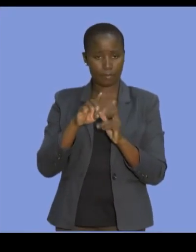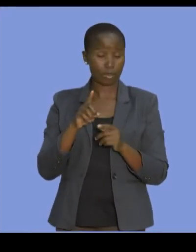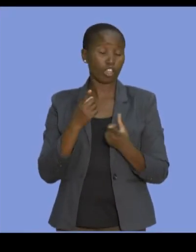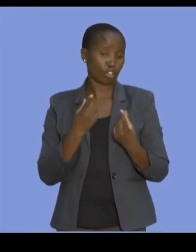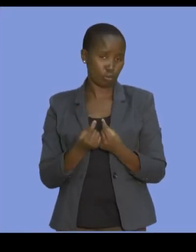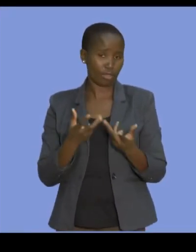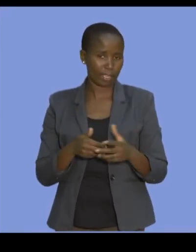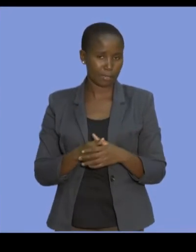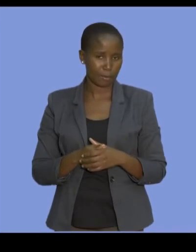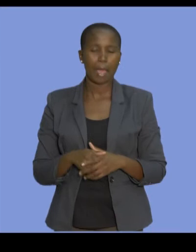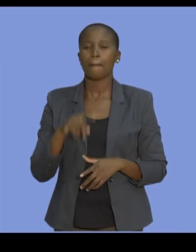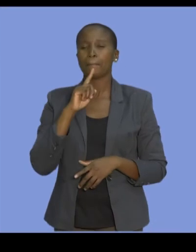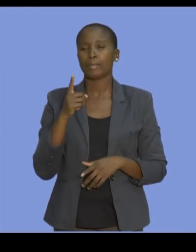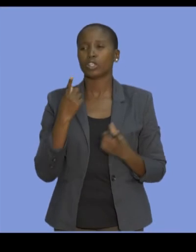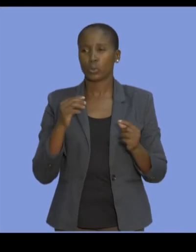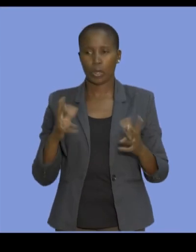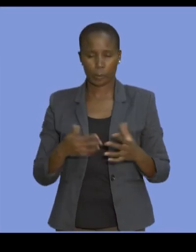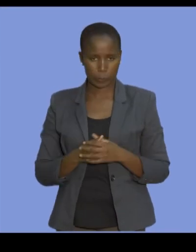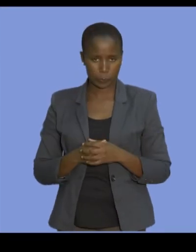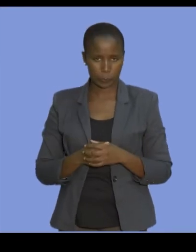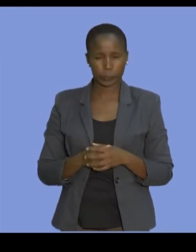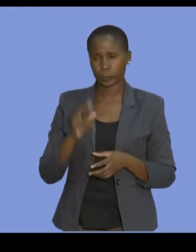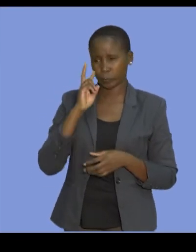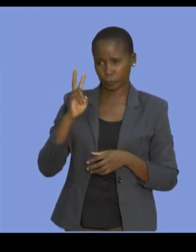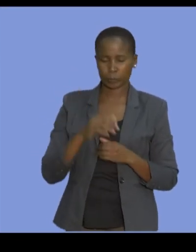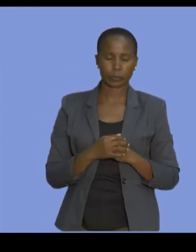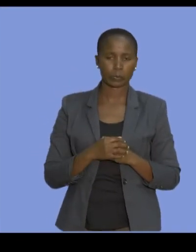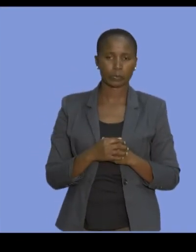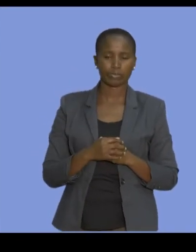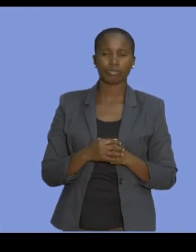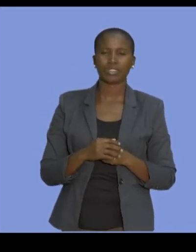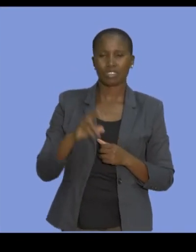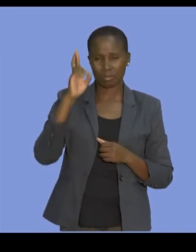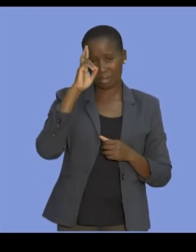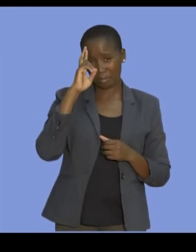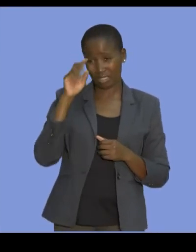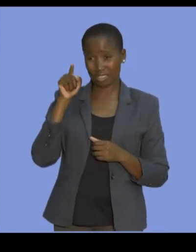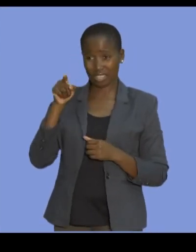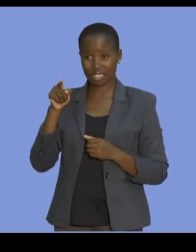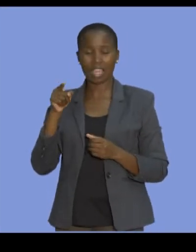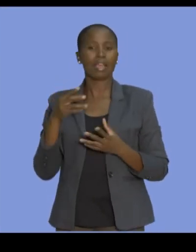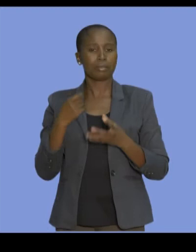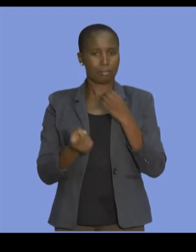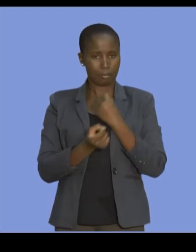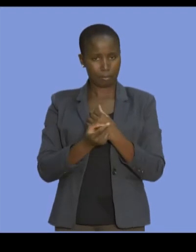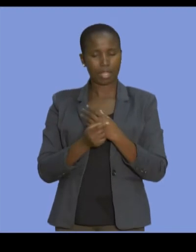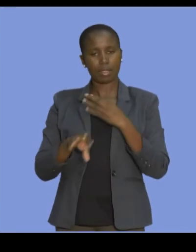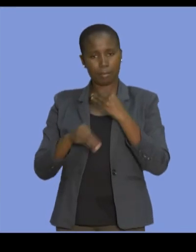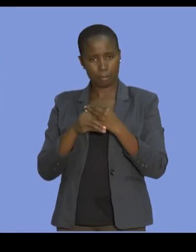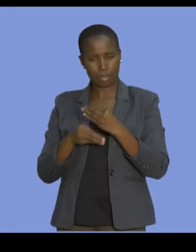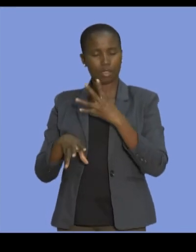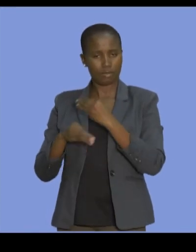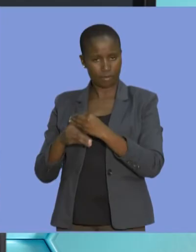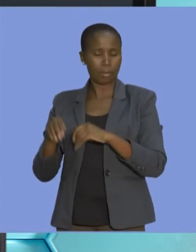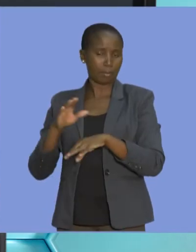How can we do that? Let's see. So remember, this is a cumulative frequency curve. How do we draw the cumulative